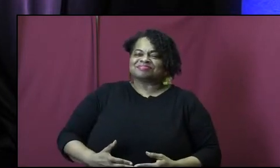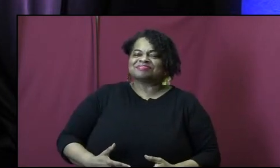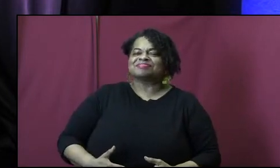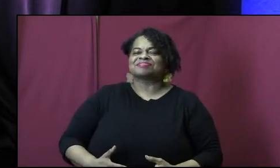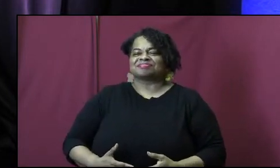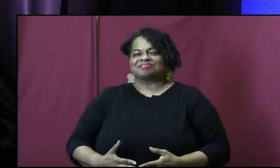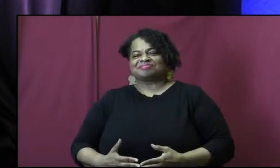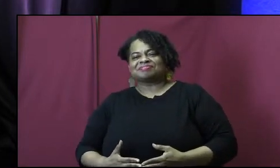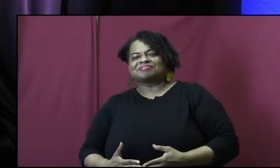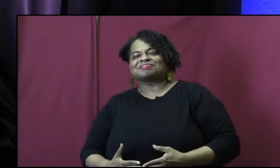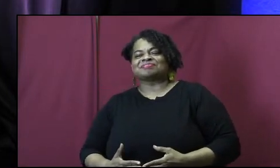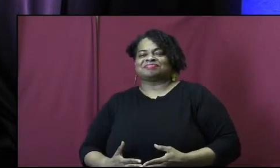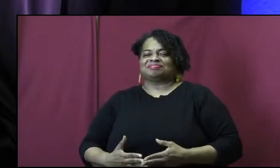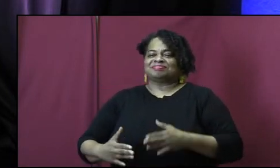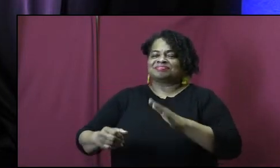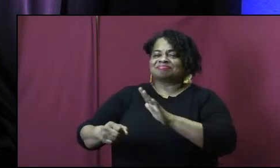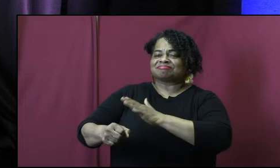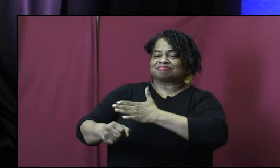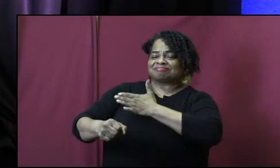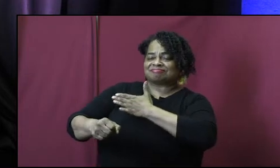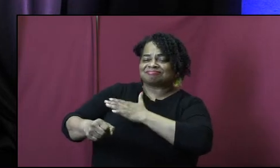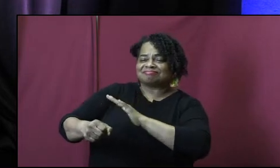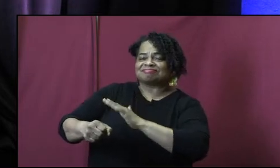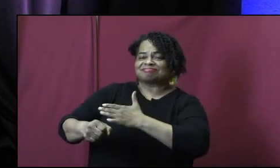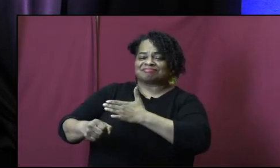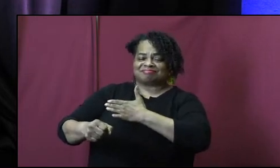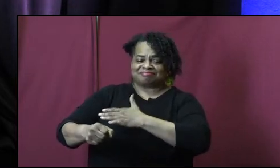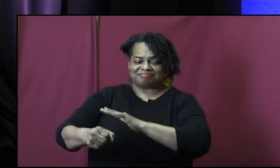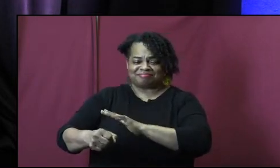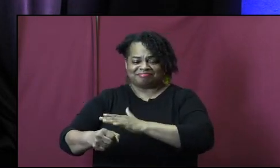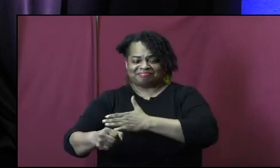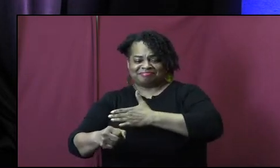Let the band play for two now.